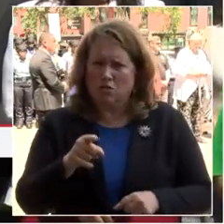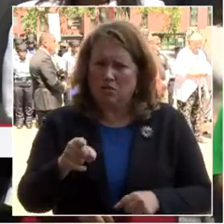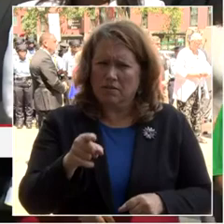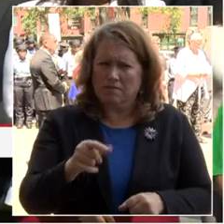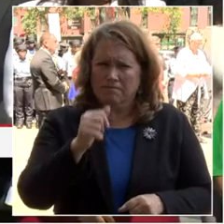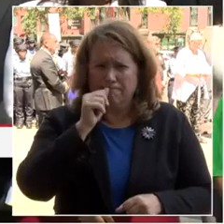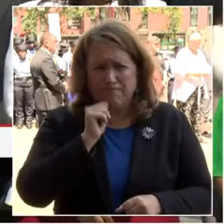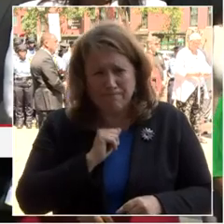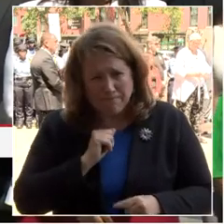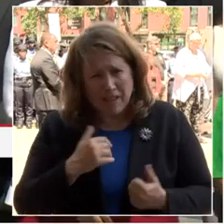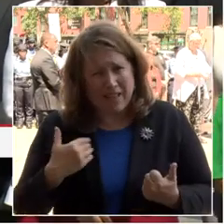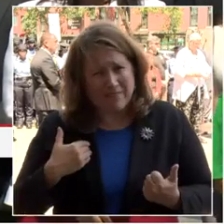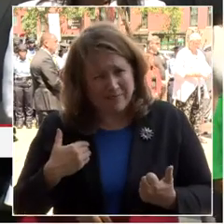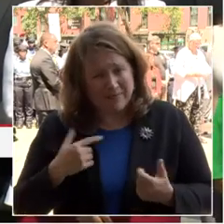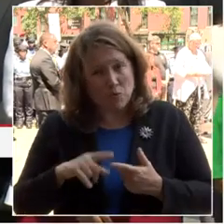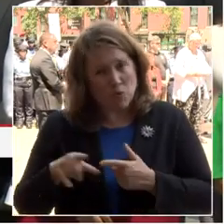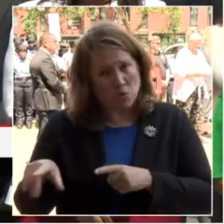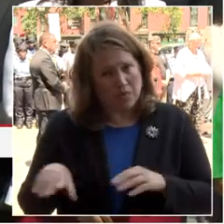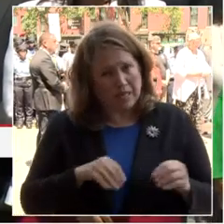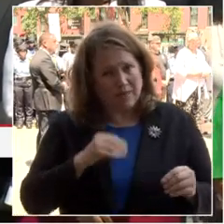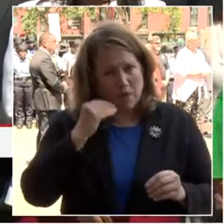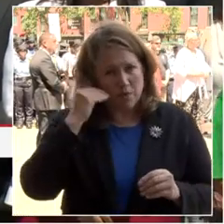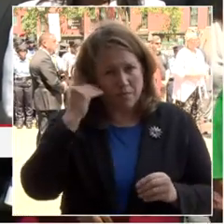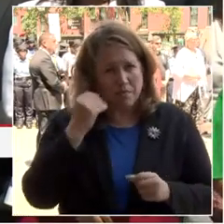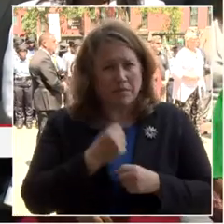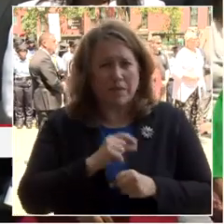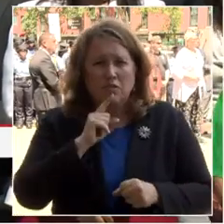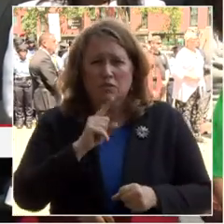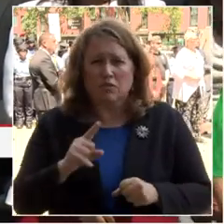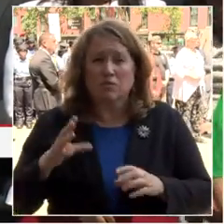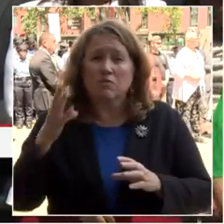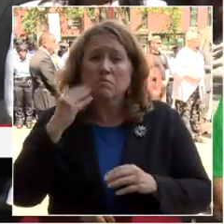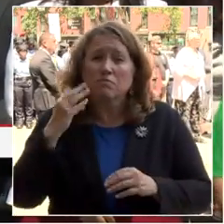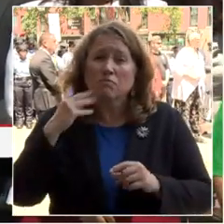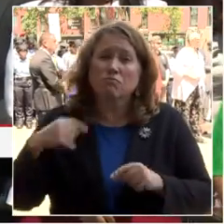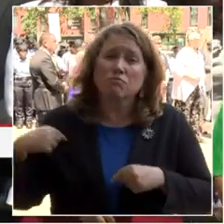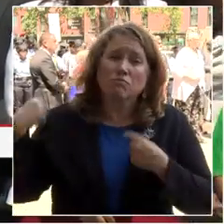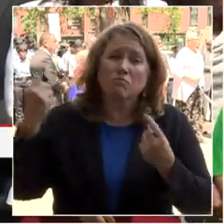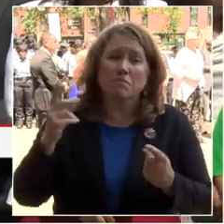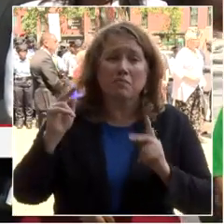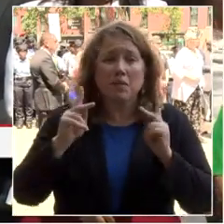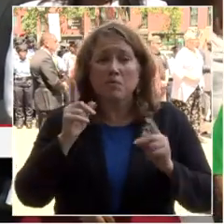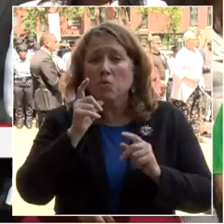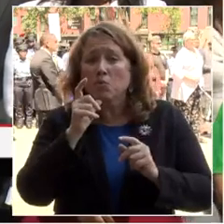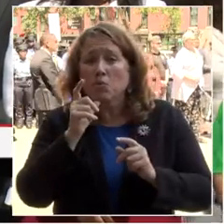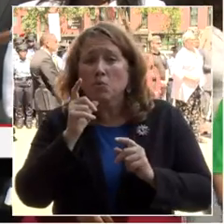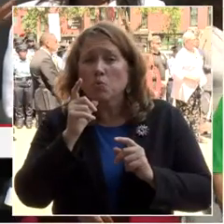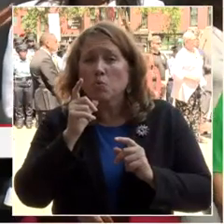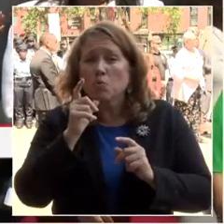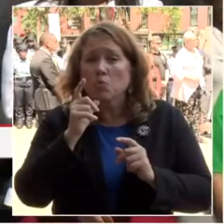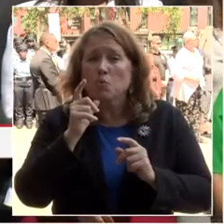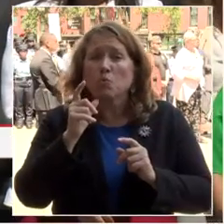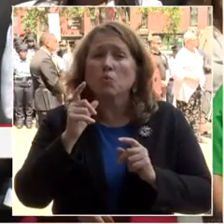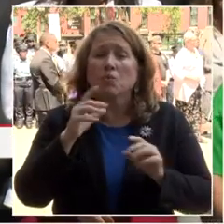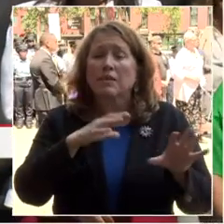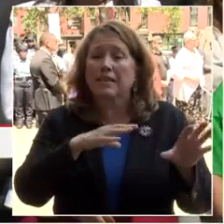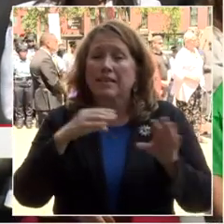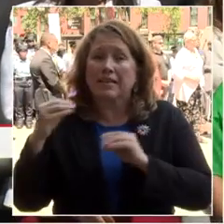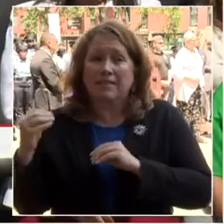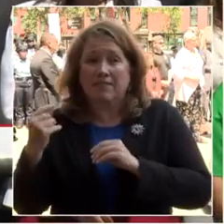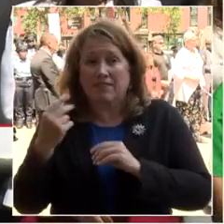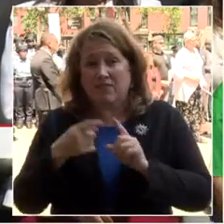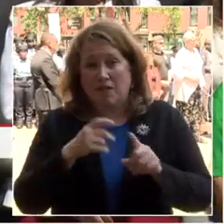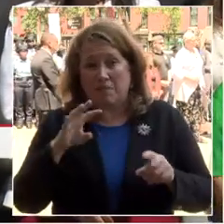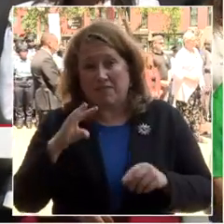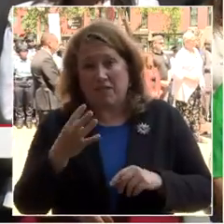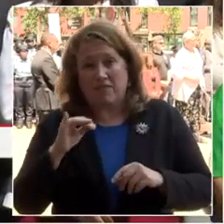as you leave. But what my experience with seeing people evacuate from the 4th of, not evacuate, but leave from the 4th of July, is